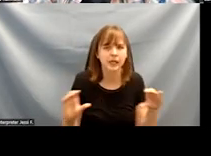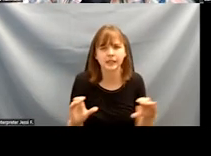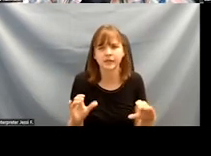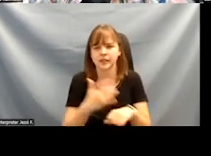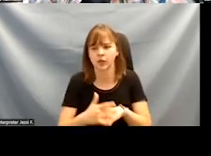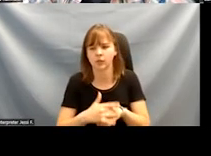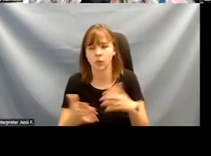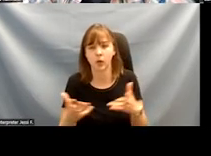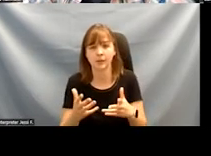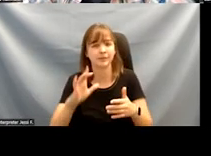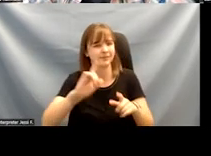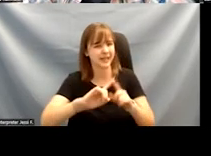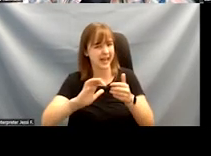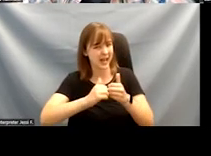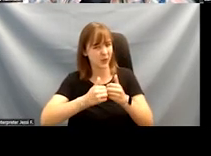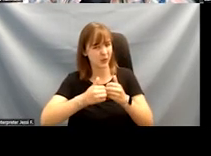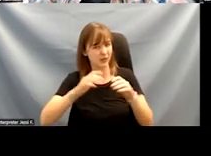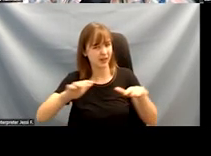that happens through hustle.